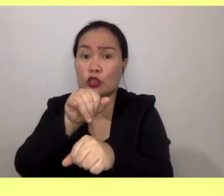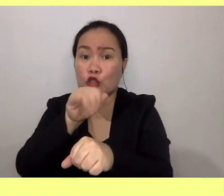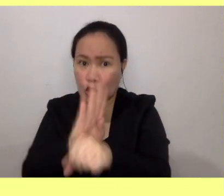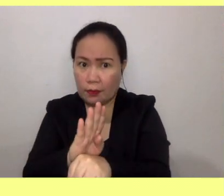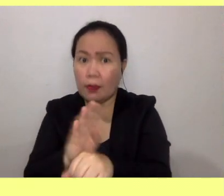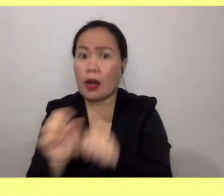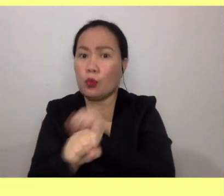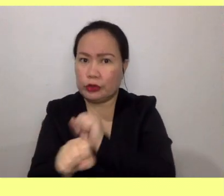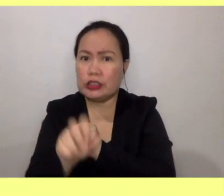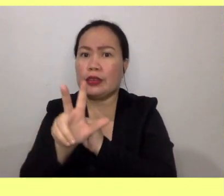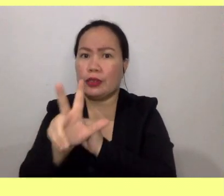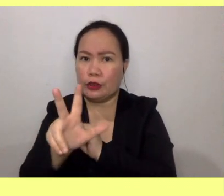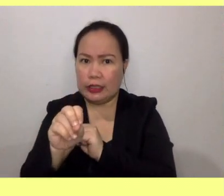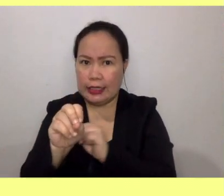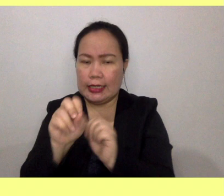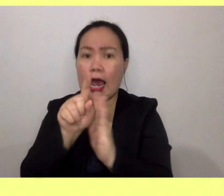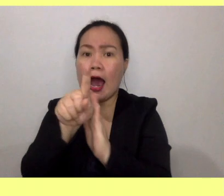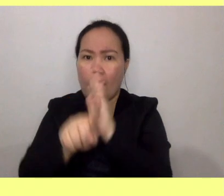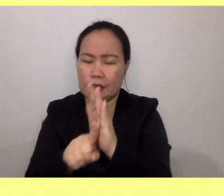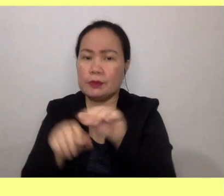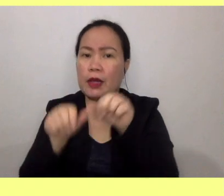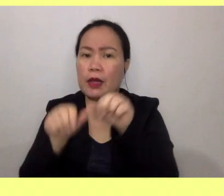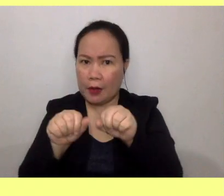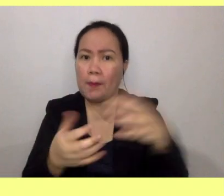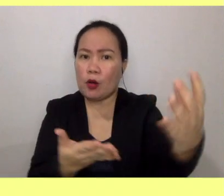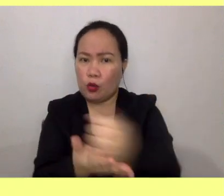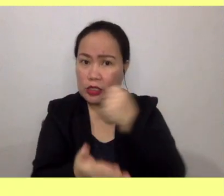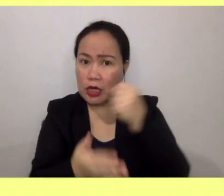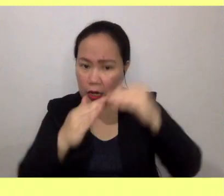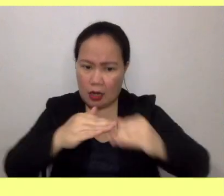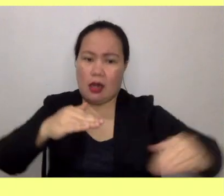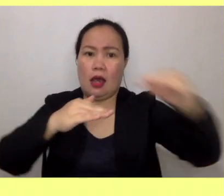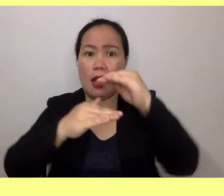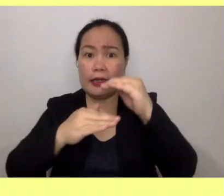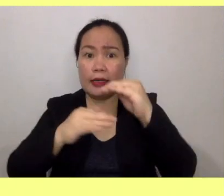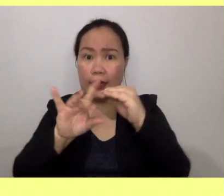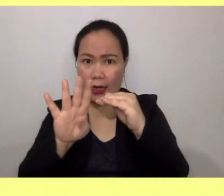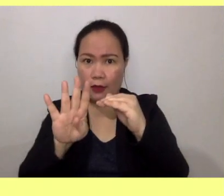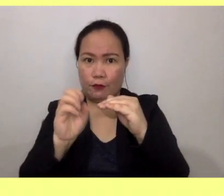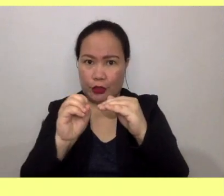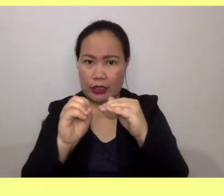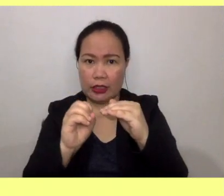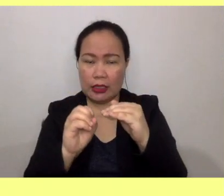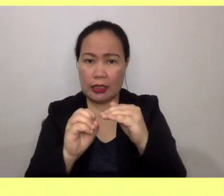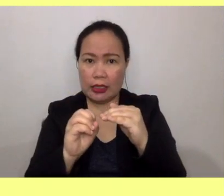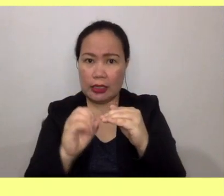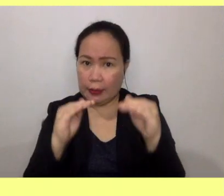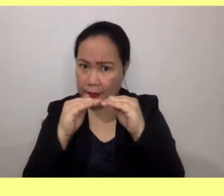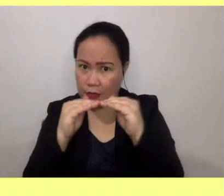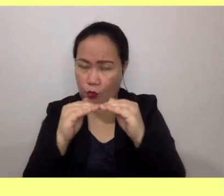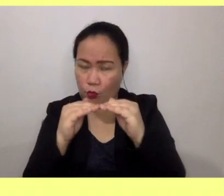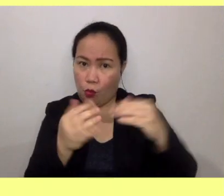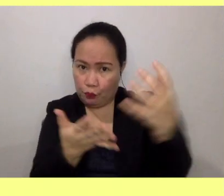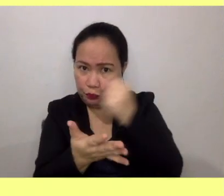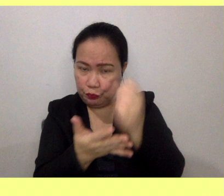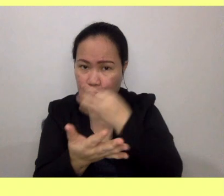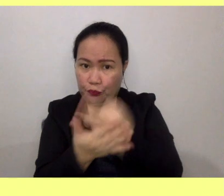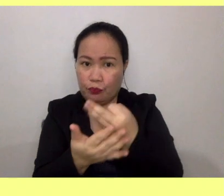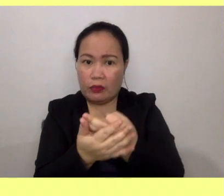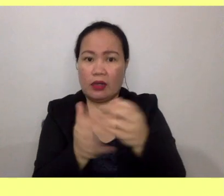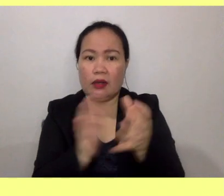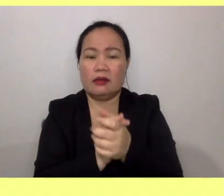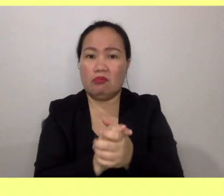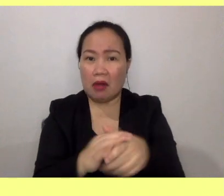sabihin po nun. Okay, so pwede siya mag-work ng 40 hours dun sa first job and then 30 hours dun sa second job niya.